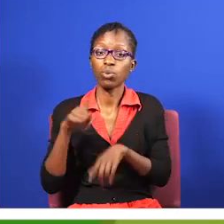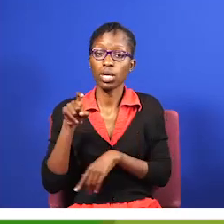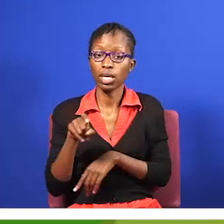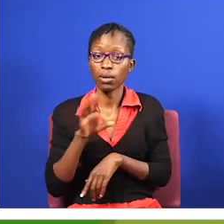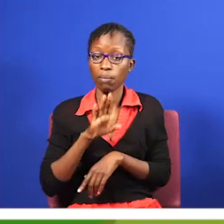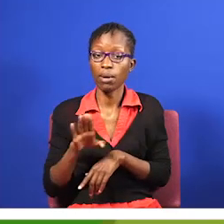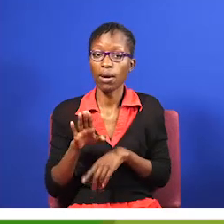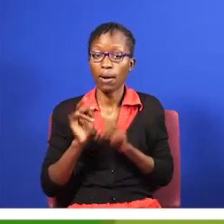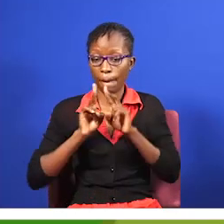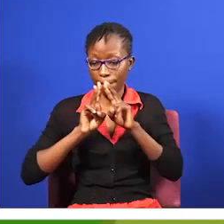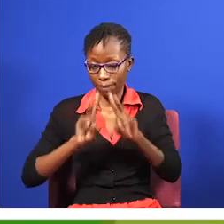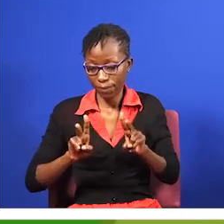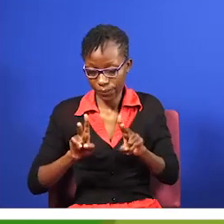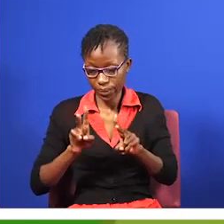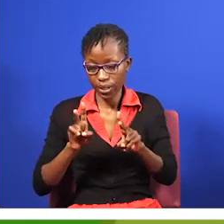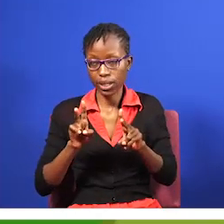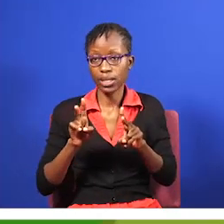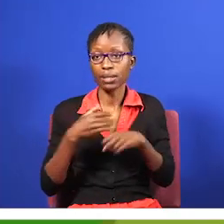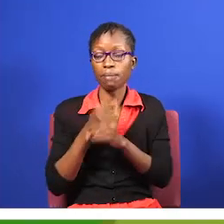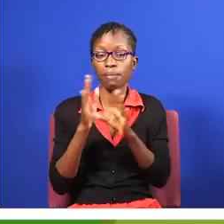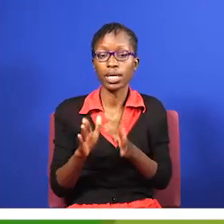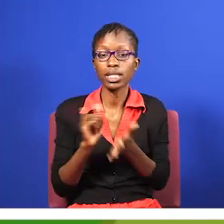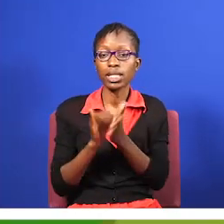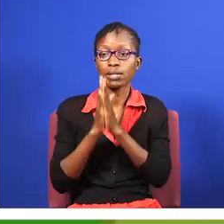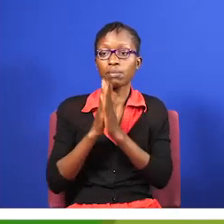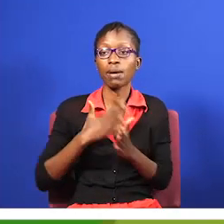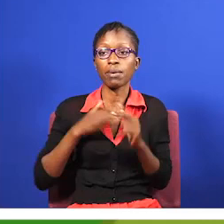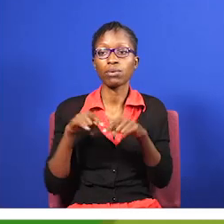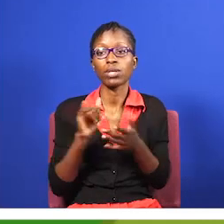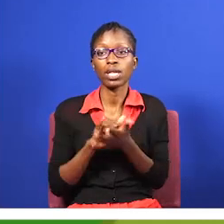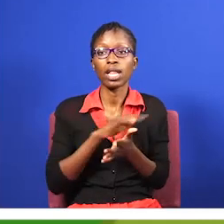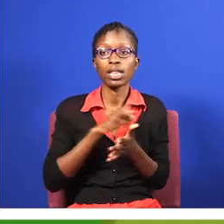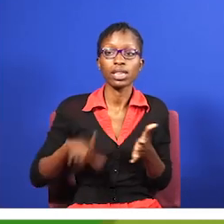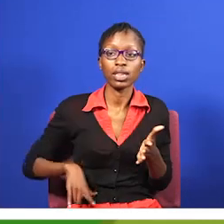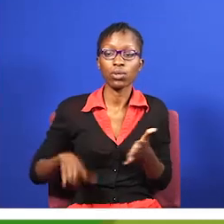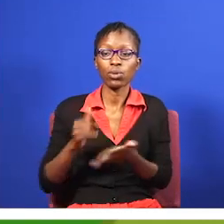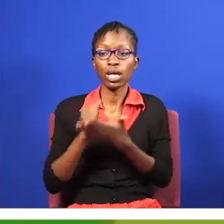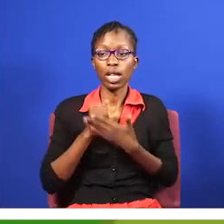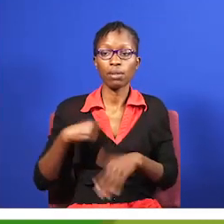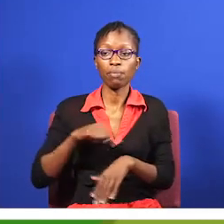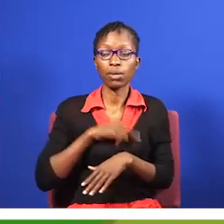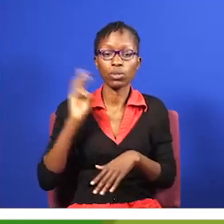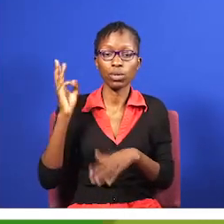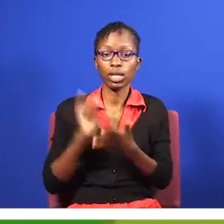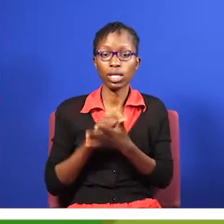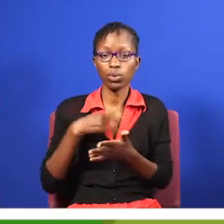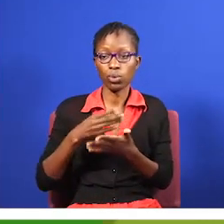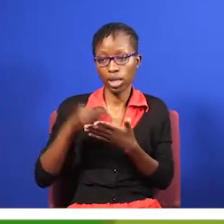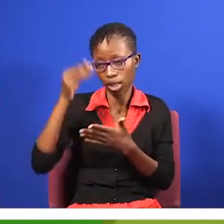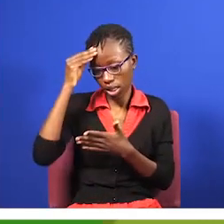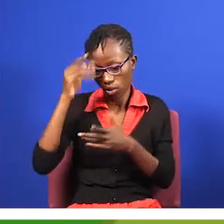be peacemakers. So that is my prayer today, that God will help us, that we shall learn